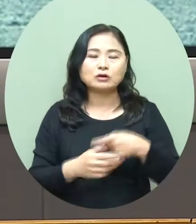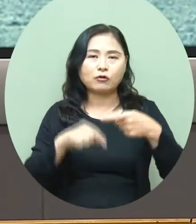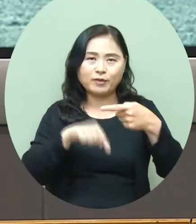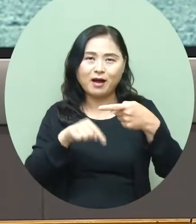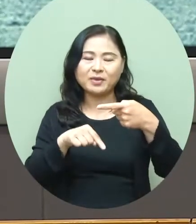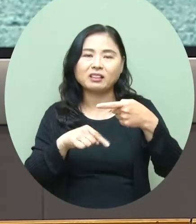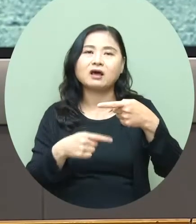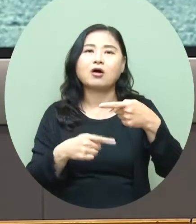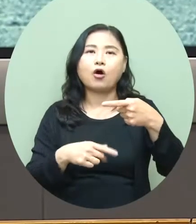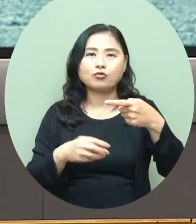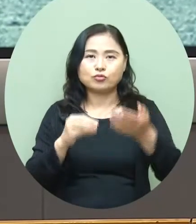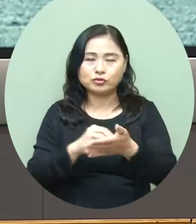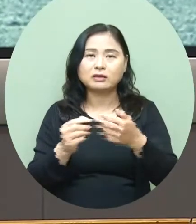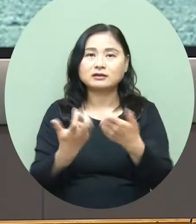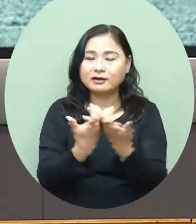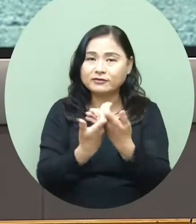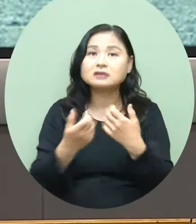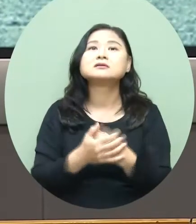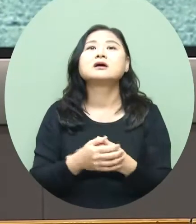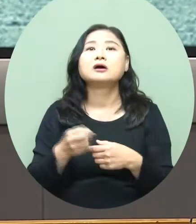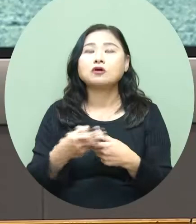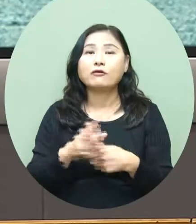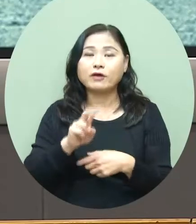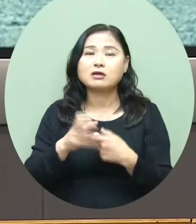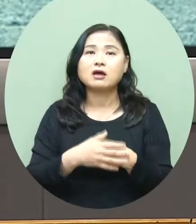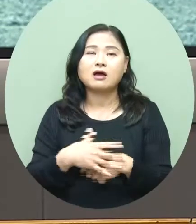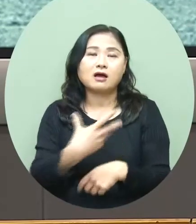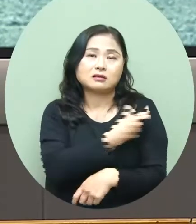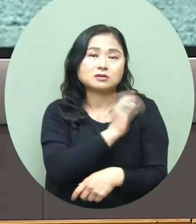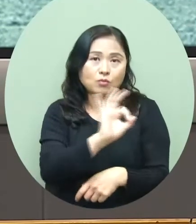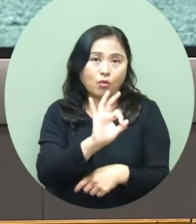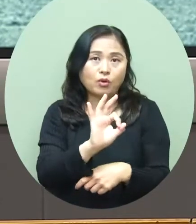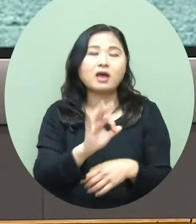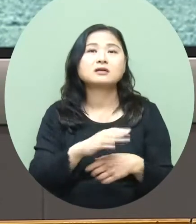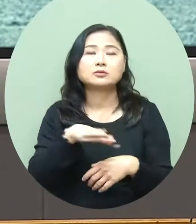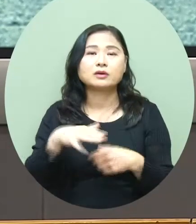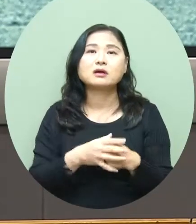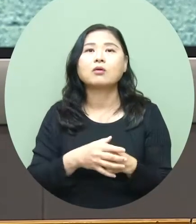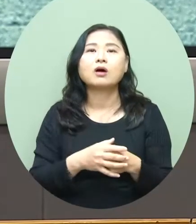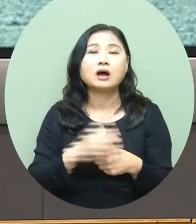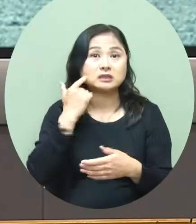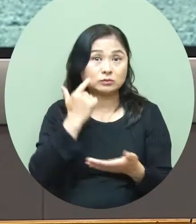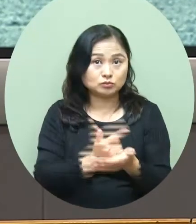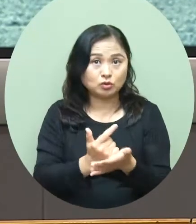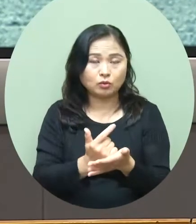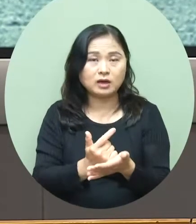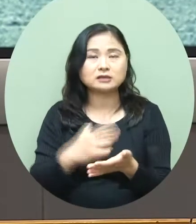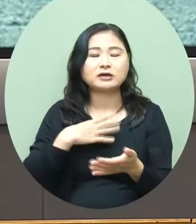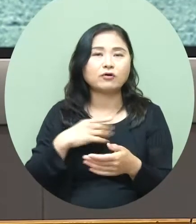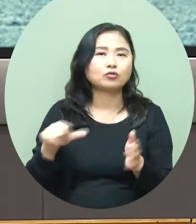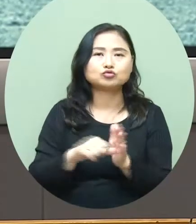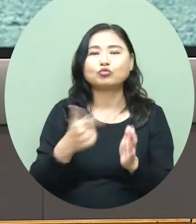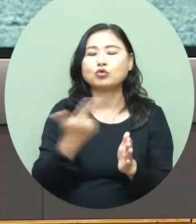We use the vaccination status as the denominator, vaccinated or the number of jabs. And then we look